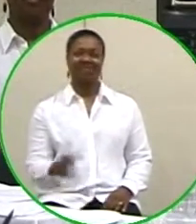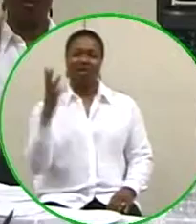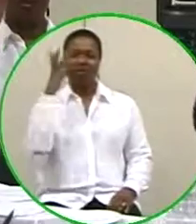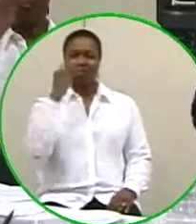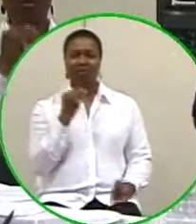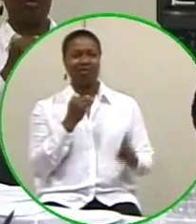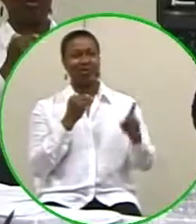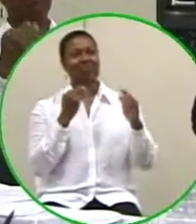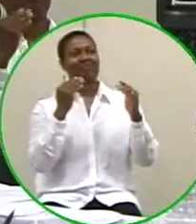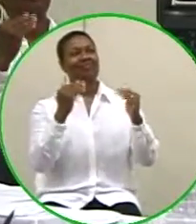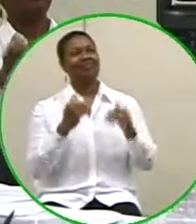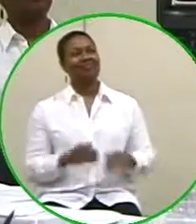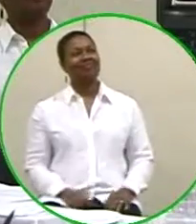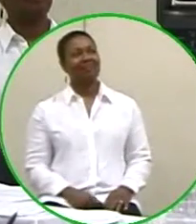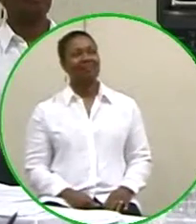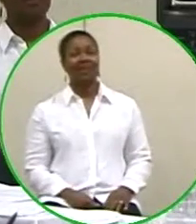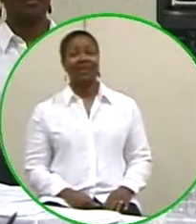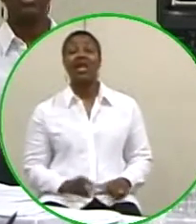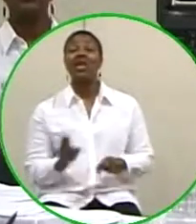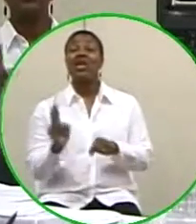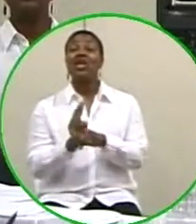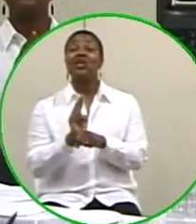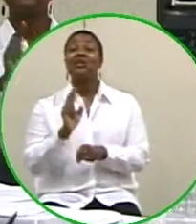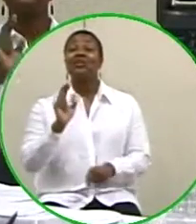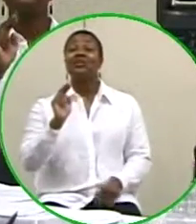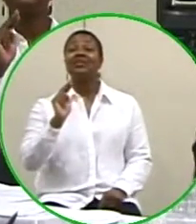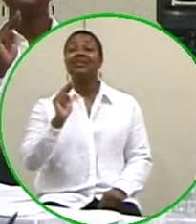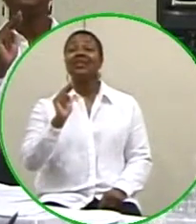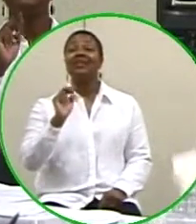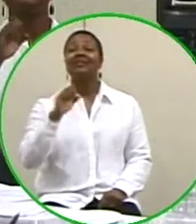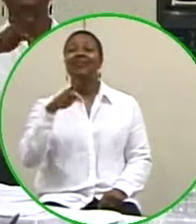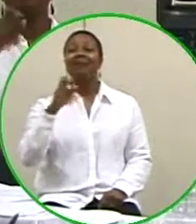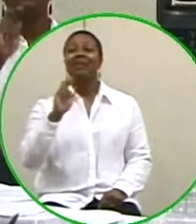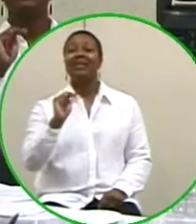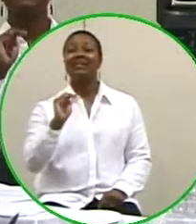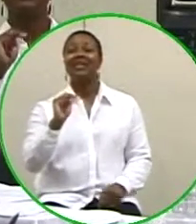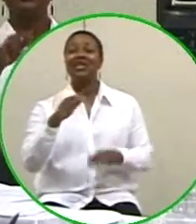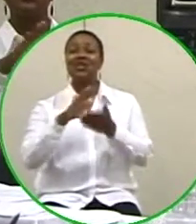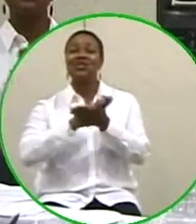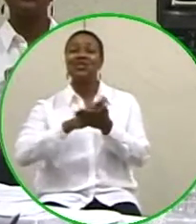Beautiful. Use a napkin to wipe off the knife.